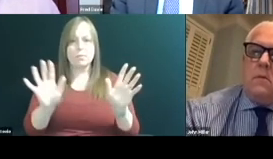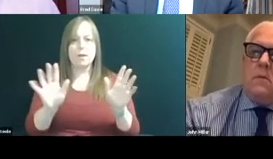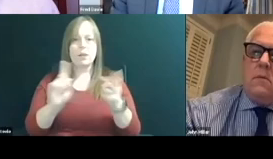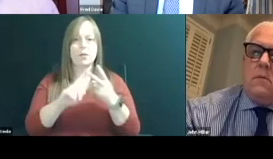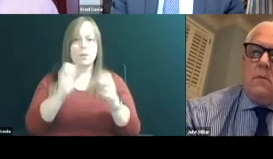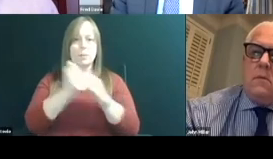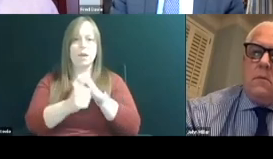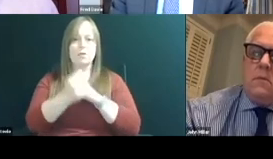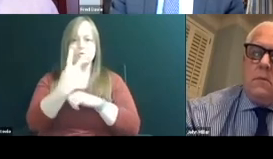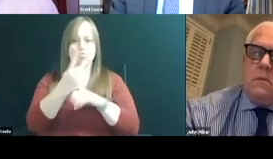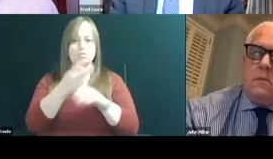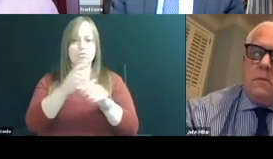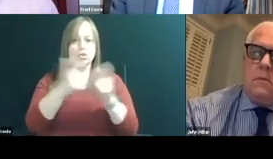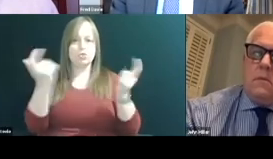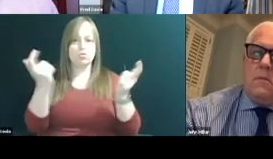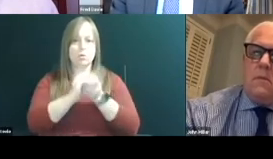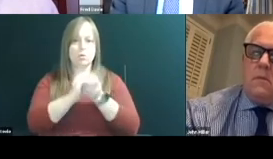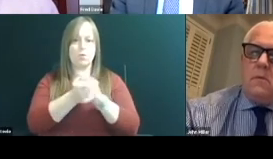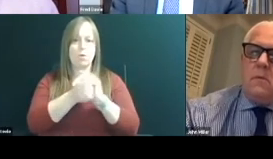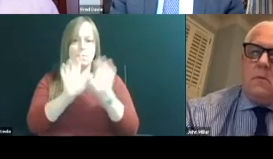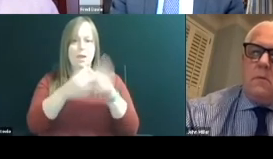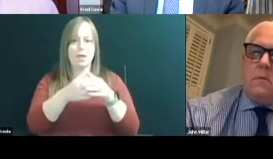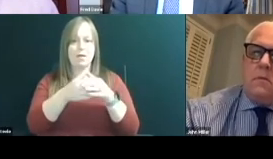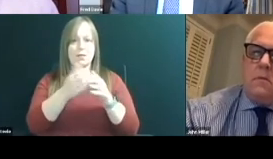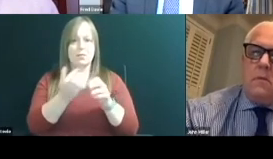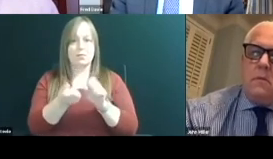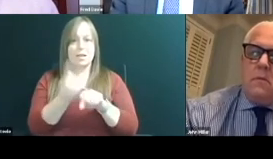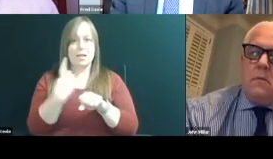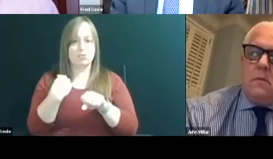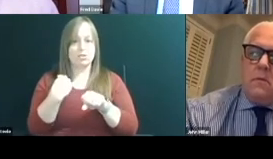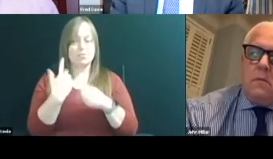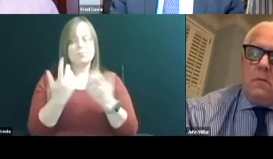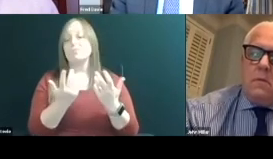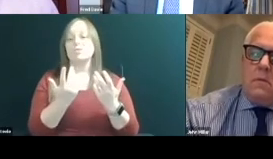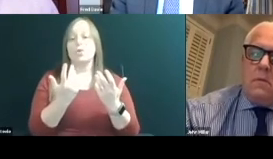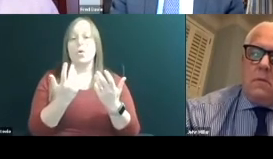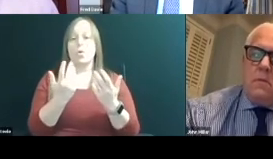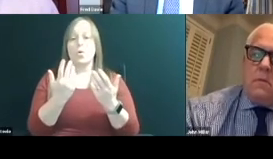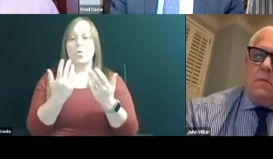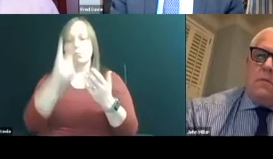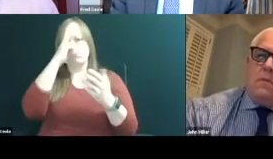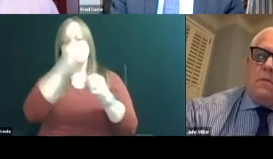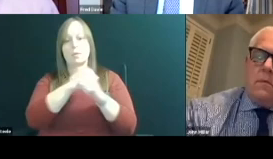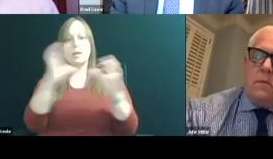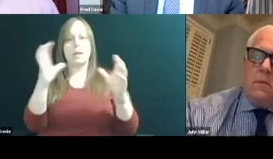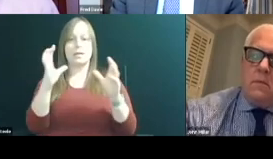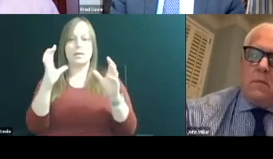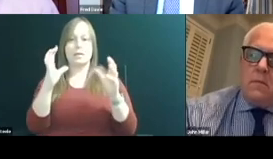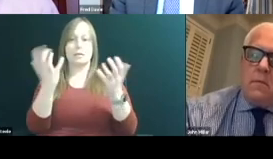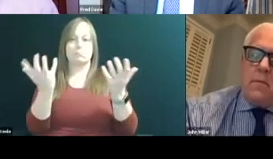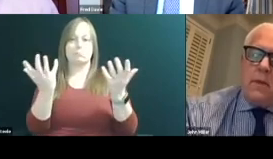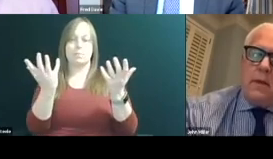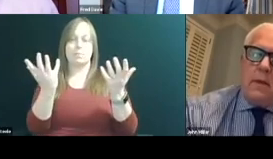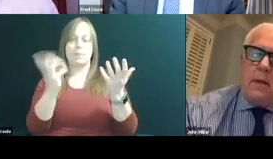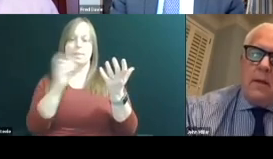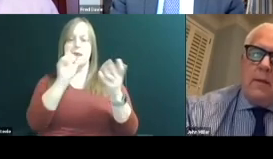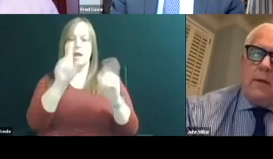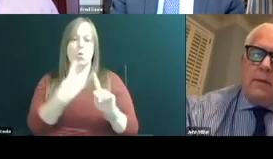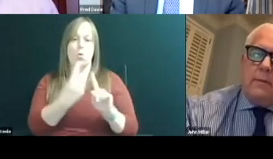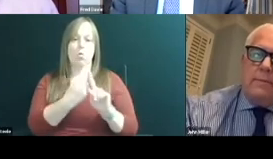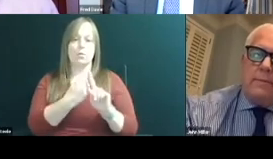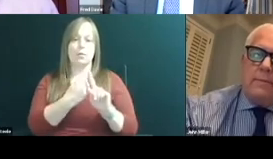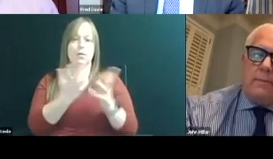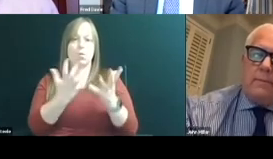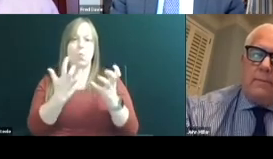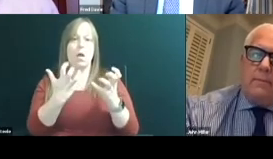passed two major reform packages in less than a year. So that just gives us an idea, of not only the appetite